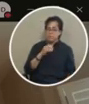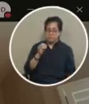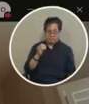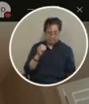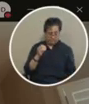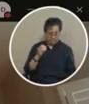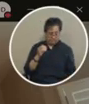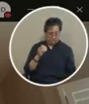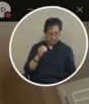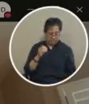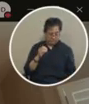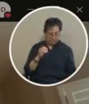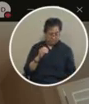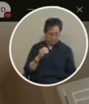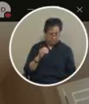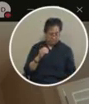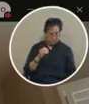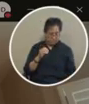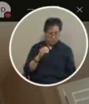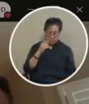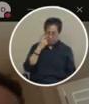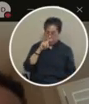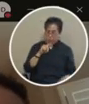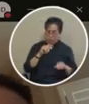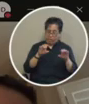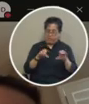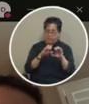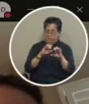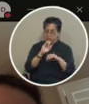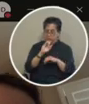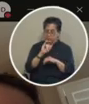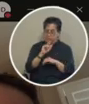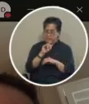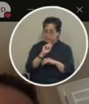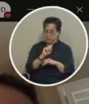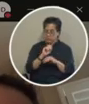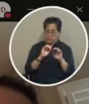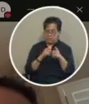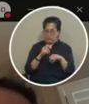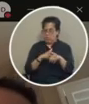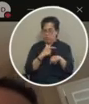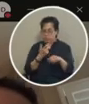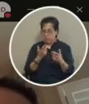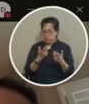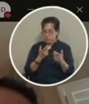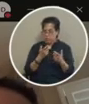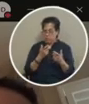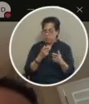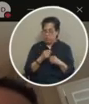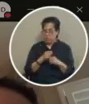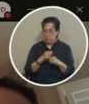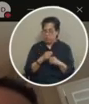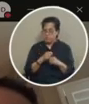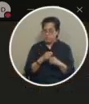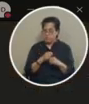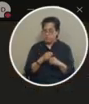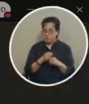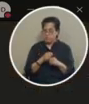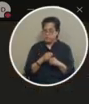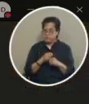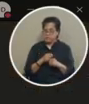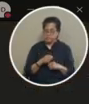then for the action items, with the budget transfers, how long are we looking at putting that in place for?